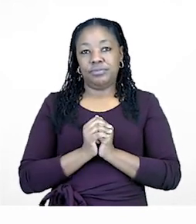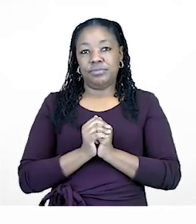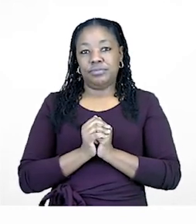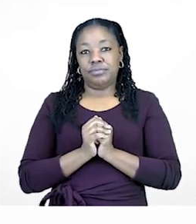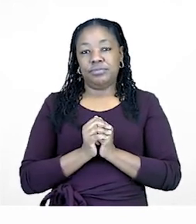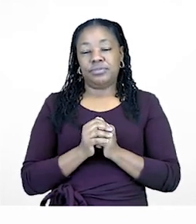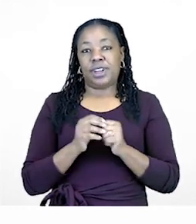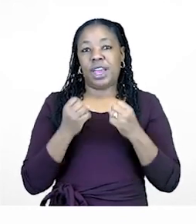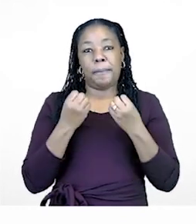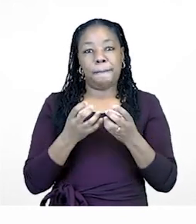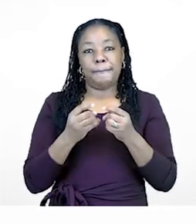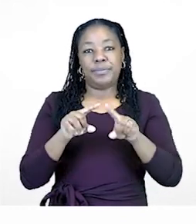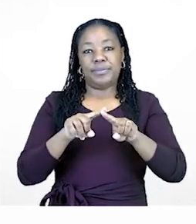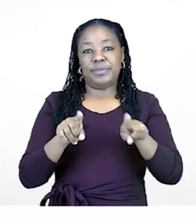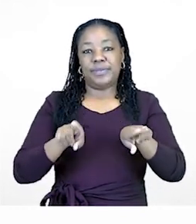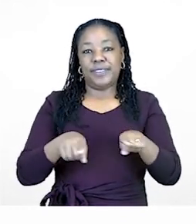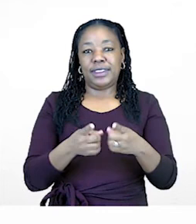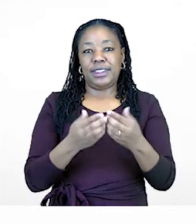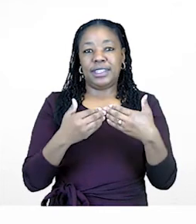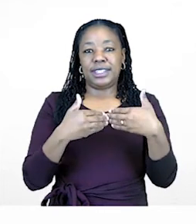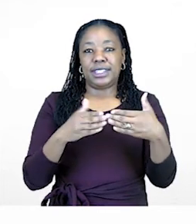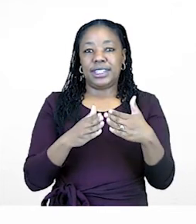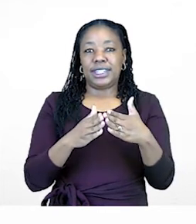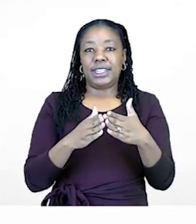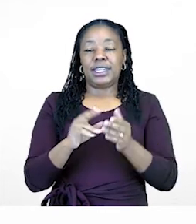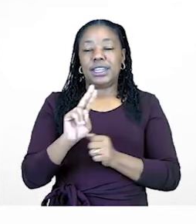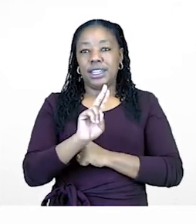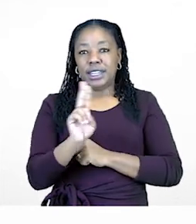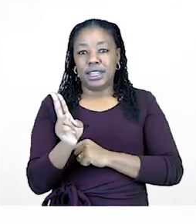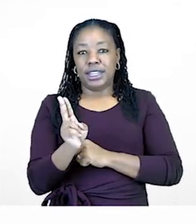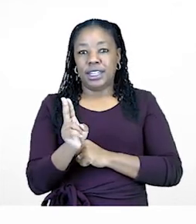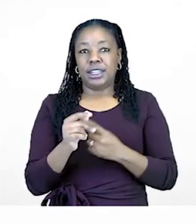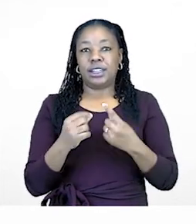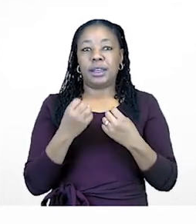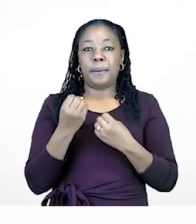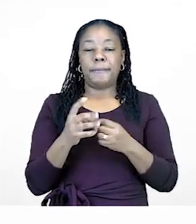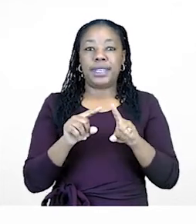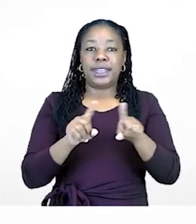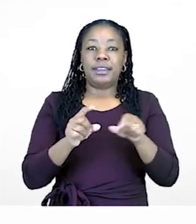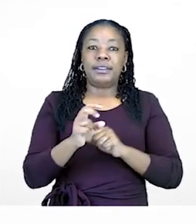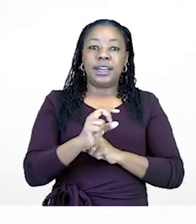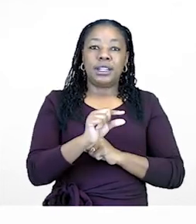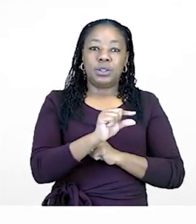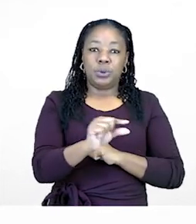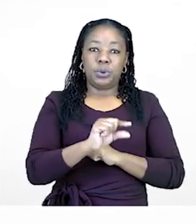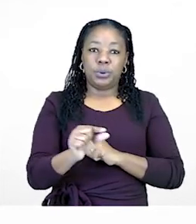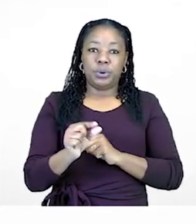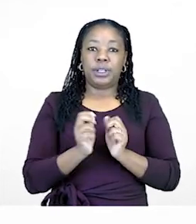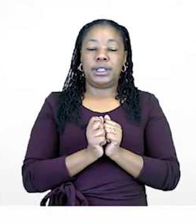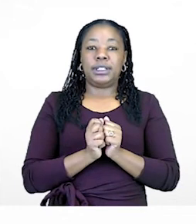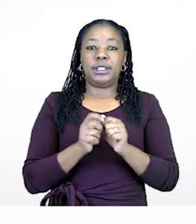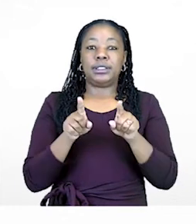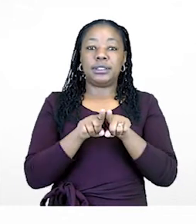with. For example, the hare that we can see there. It kind of looks like a rabbit, but a rabbit